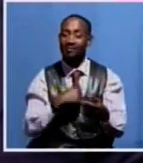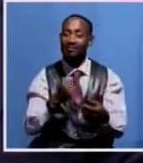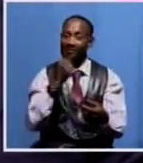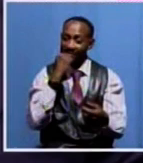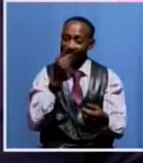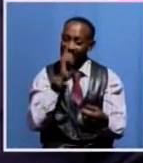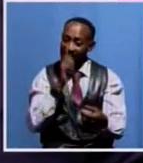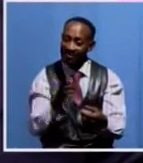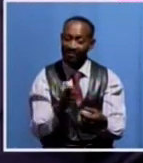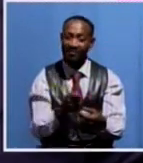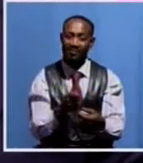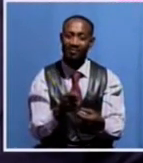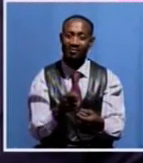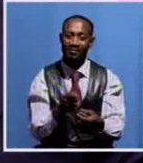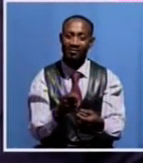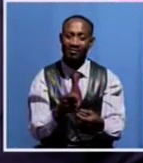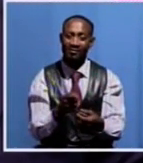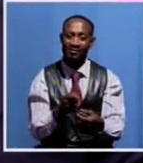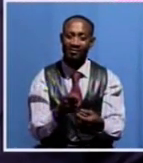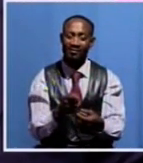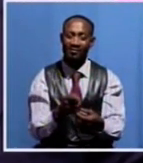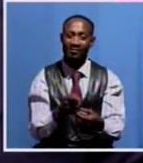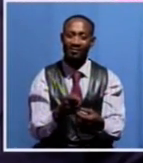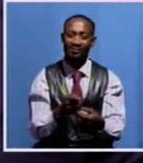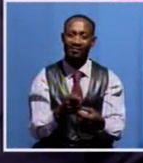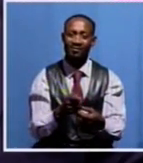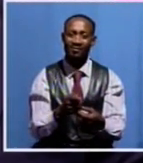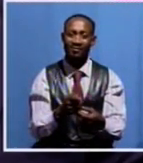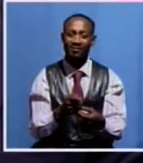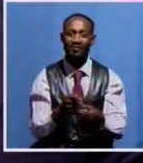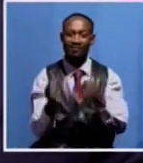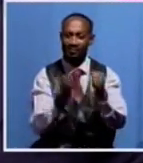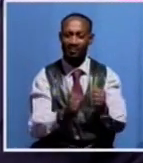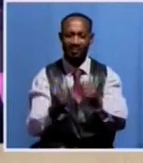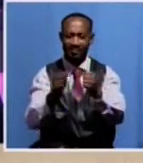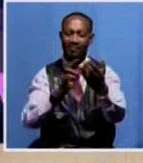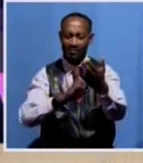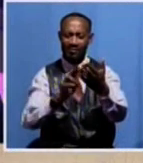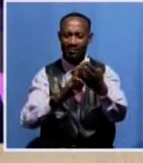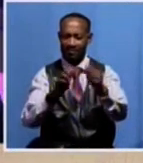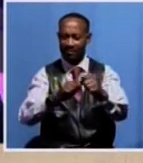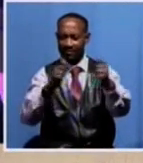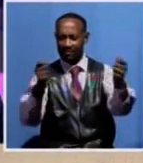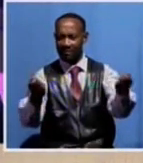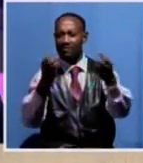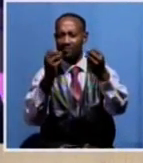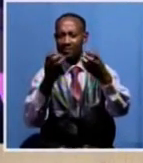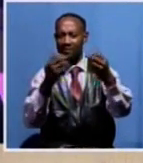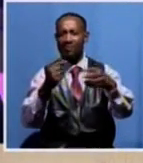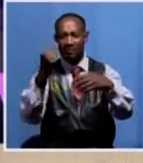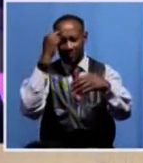that there is a lot of wastage around this system. We have already, I think you read in the newspaper that a number of civil servants were found on